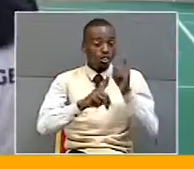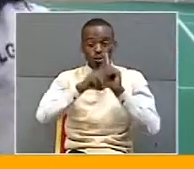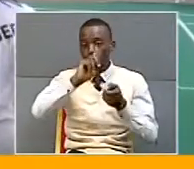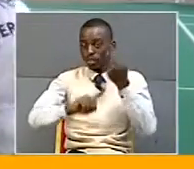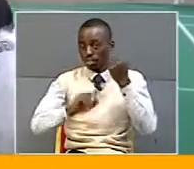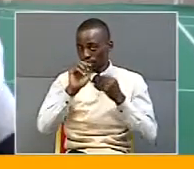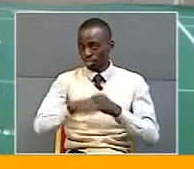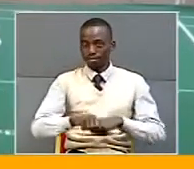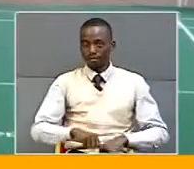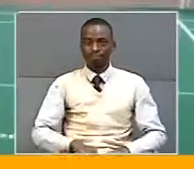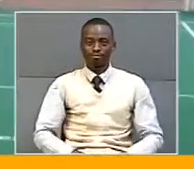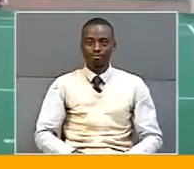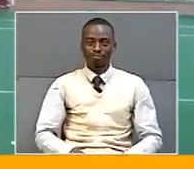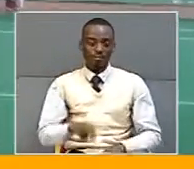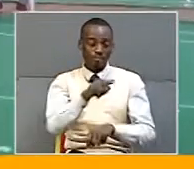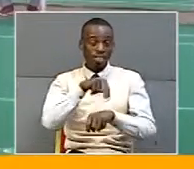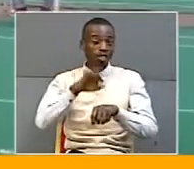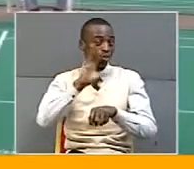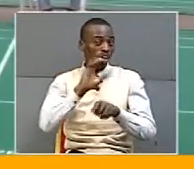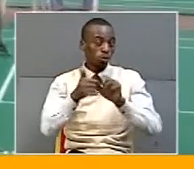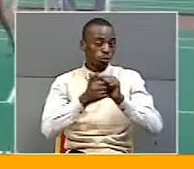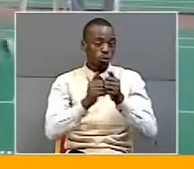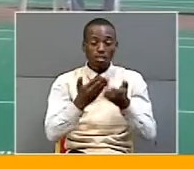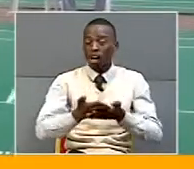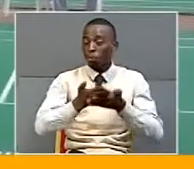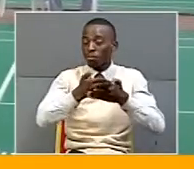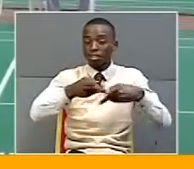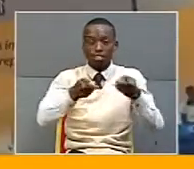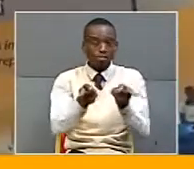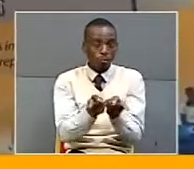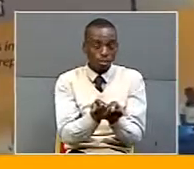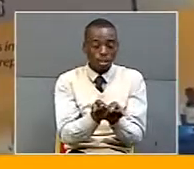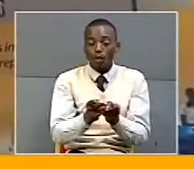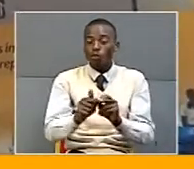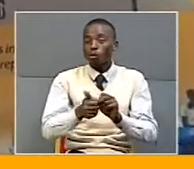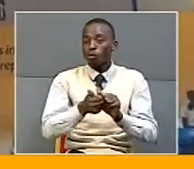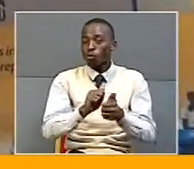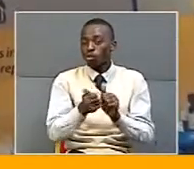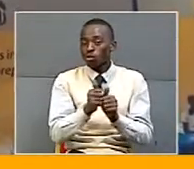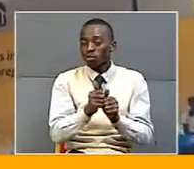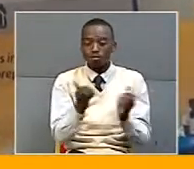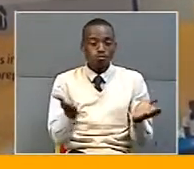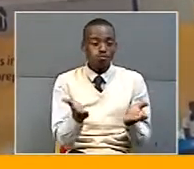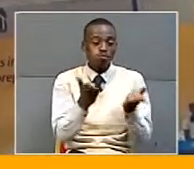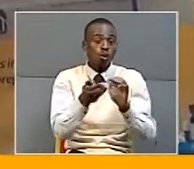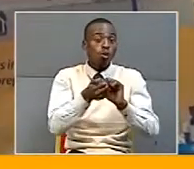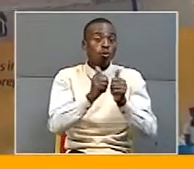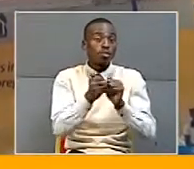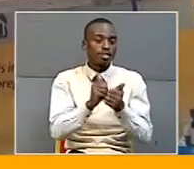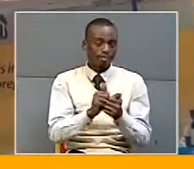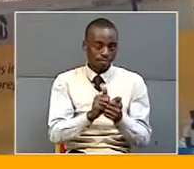it. National Council of Sports has provided the venue for the competition, enhancing